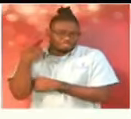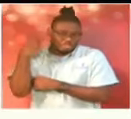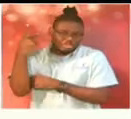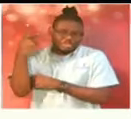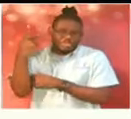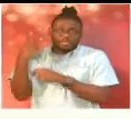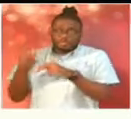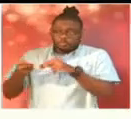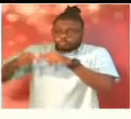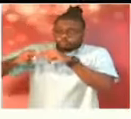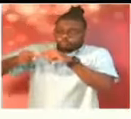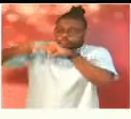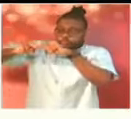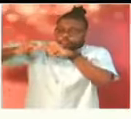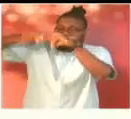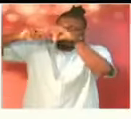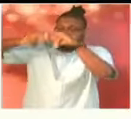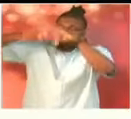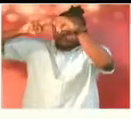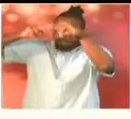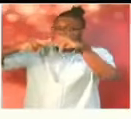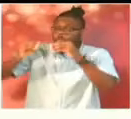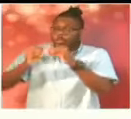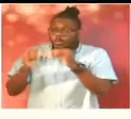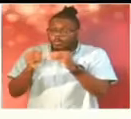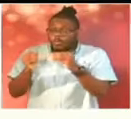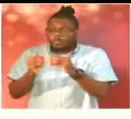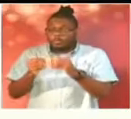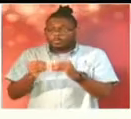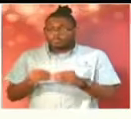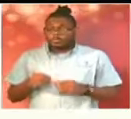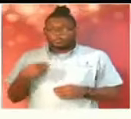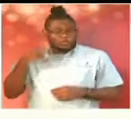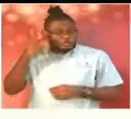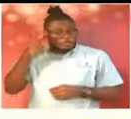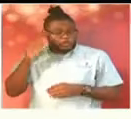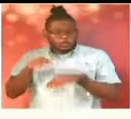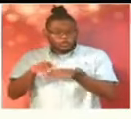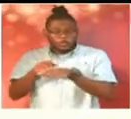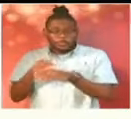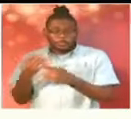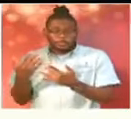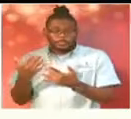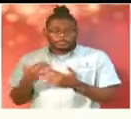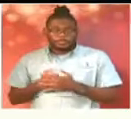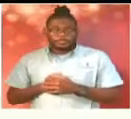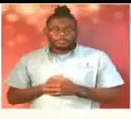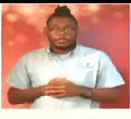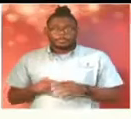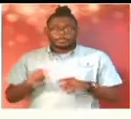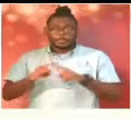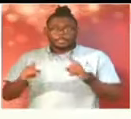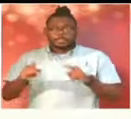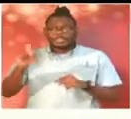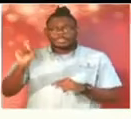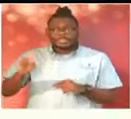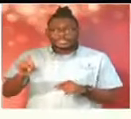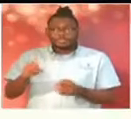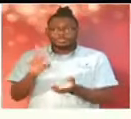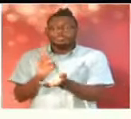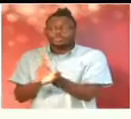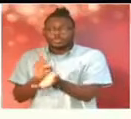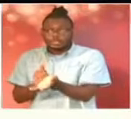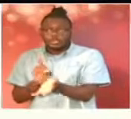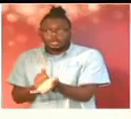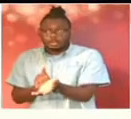diabetes, similarly for a host of things that you may actually only discover if you have been regularly screening. So not knowing that you